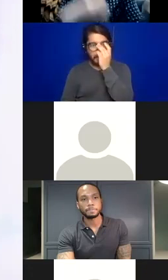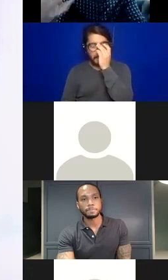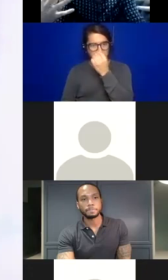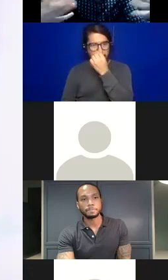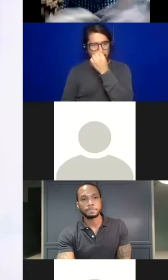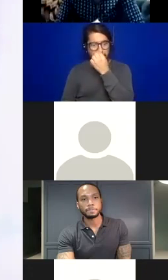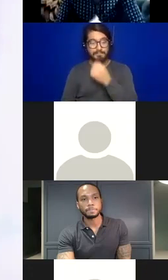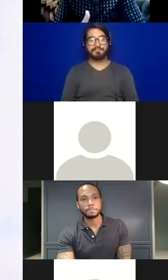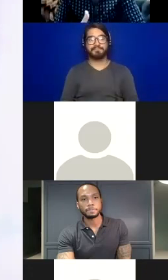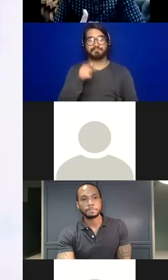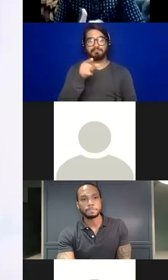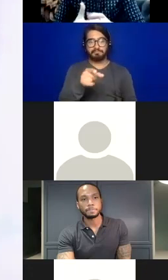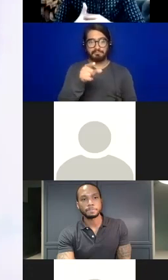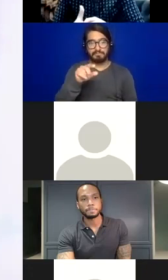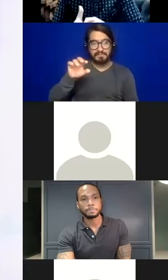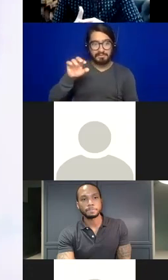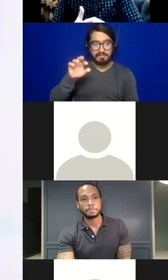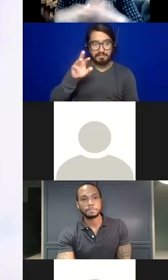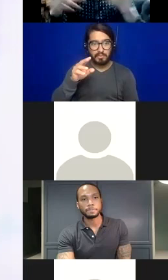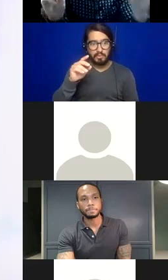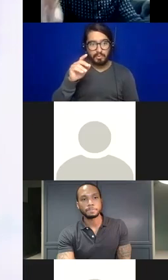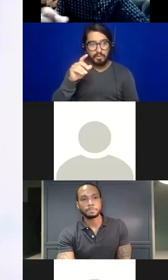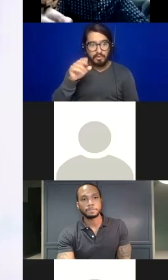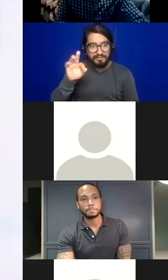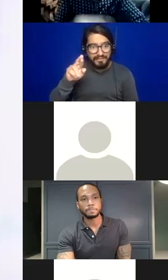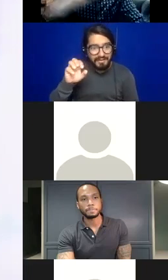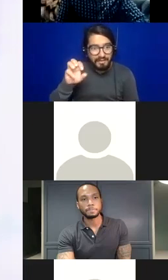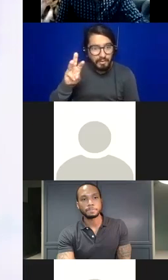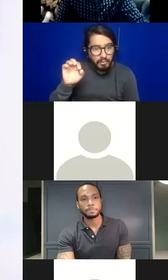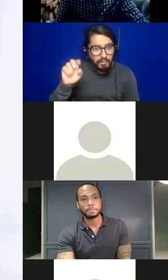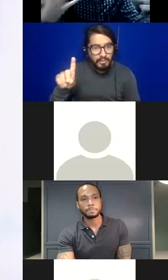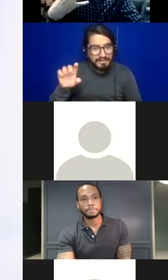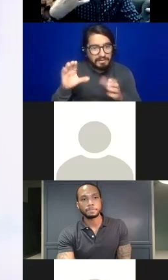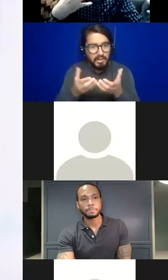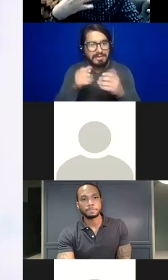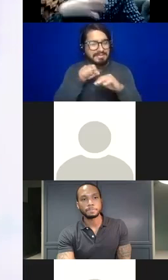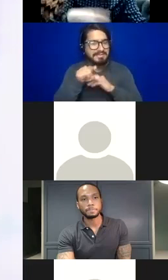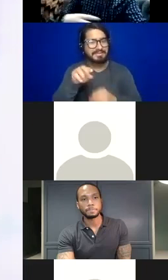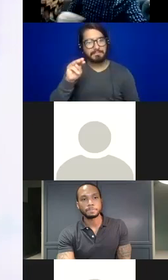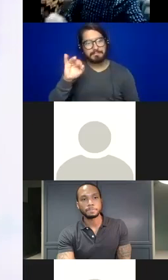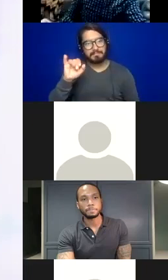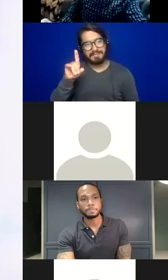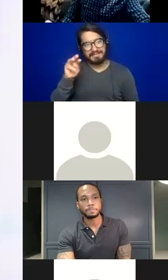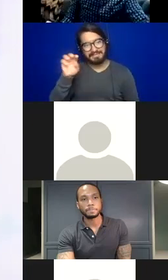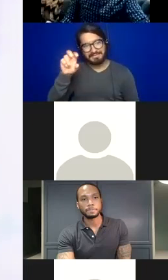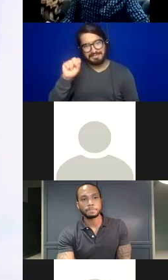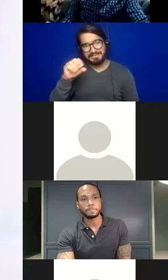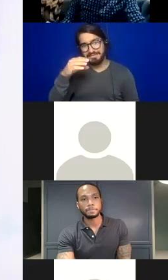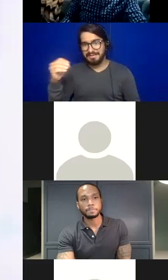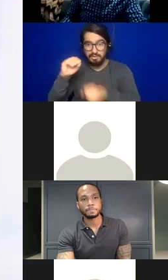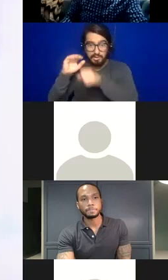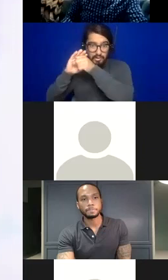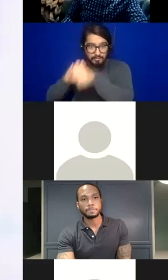So Fireweed Collective has published on their website MAD Maps, Madness and Oppression, and they kind of, rather than talk about